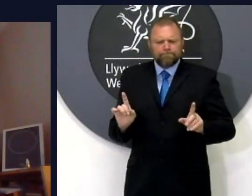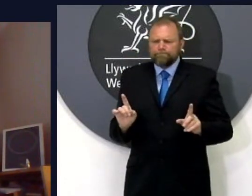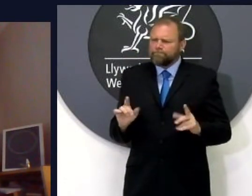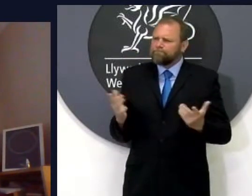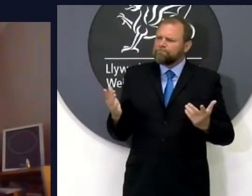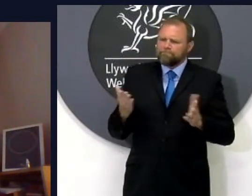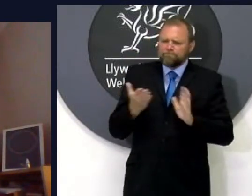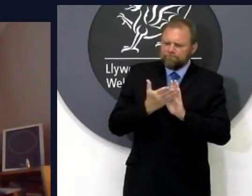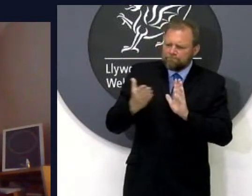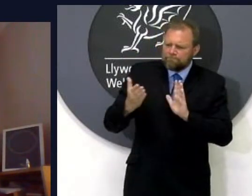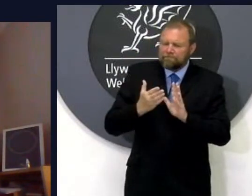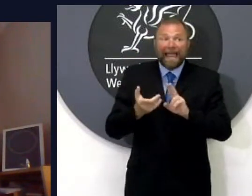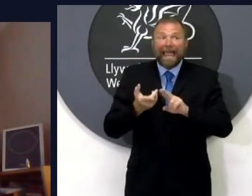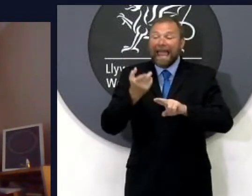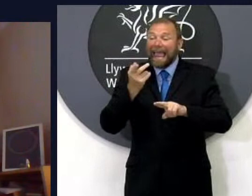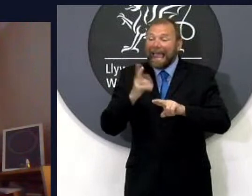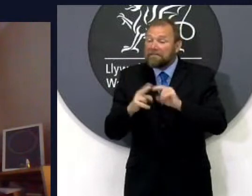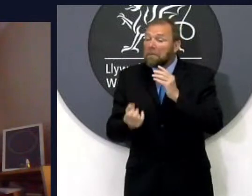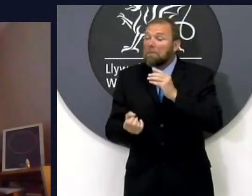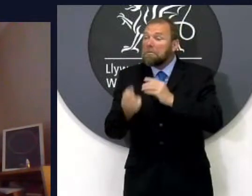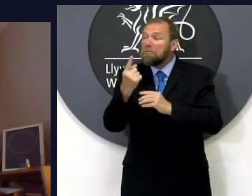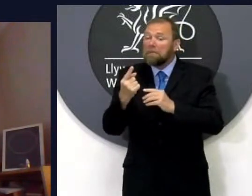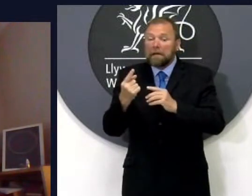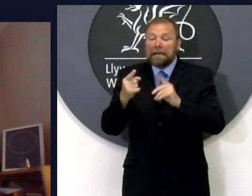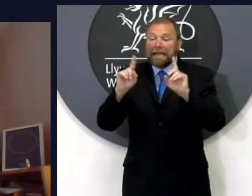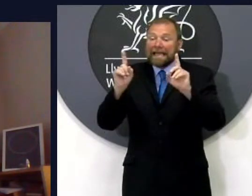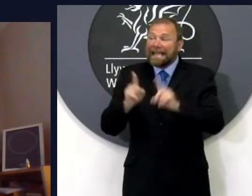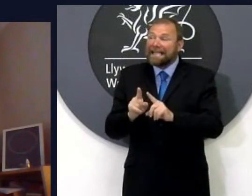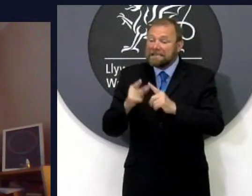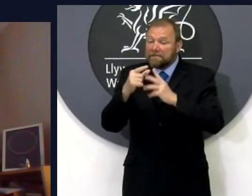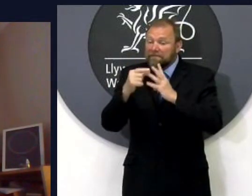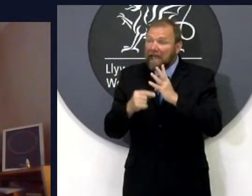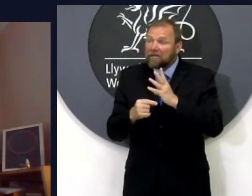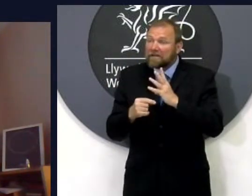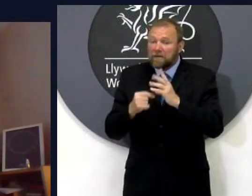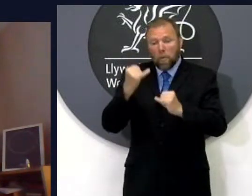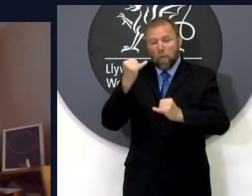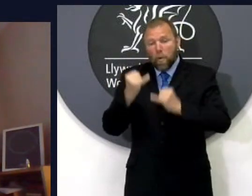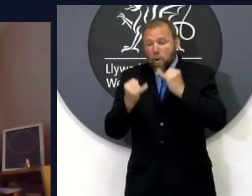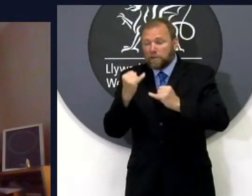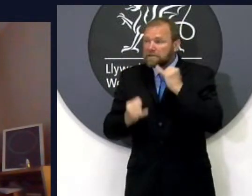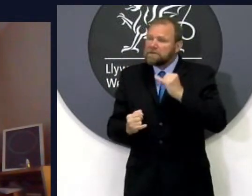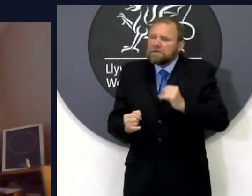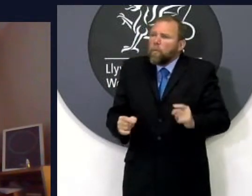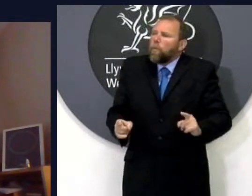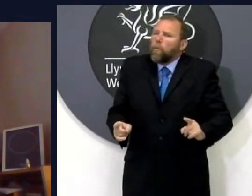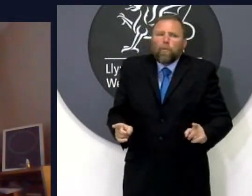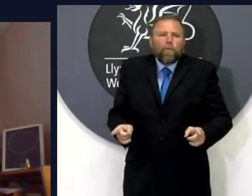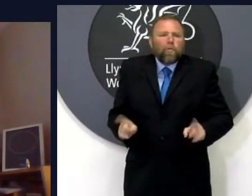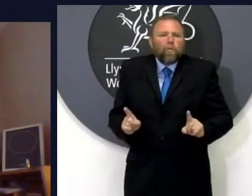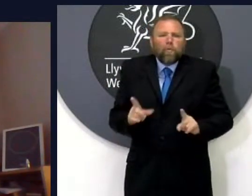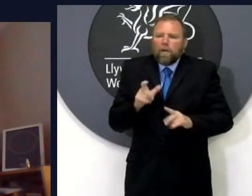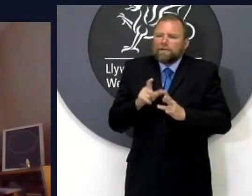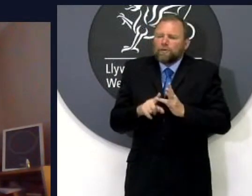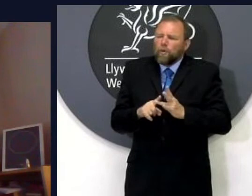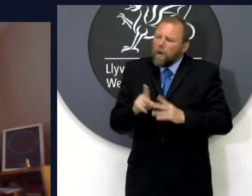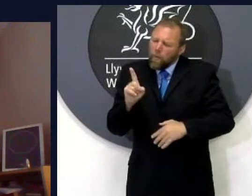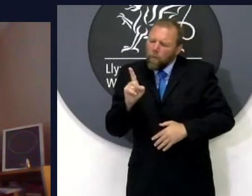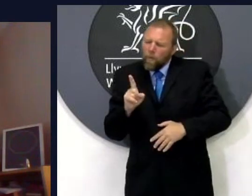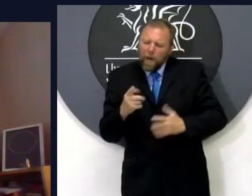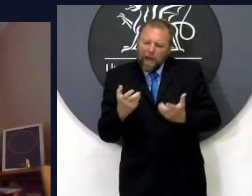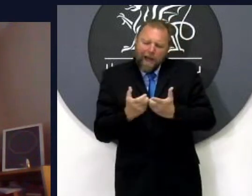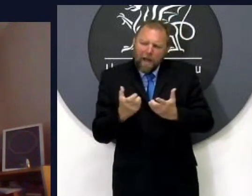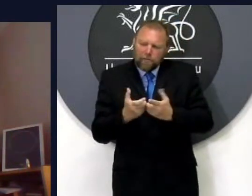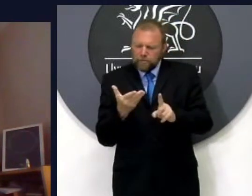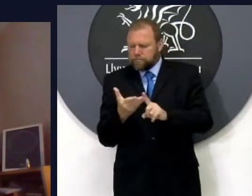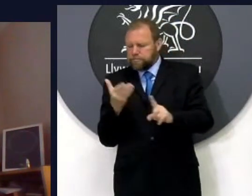regarding the Indian variant, should I say, worsens? And more importantly, what is the trigger point for bringing in